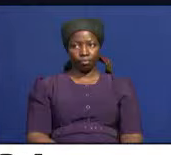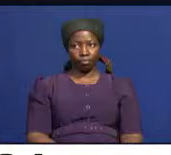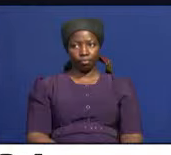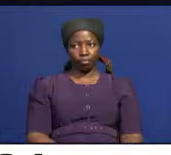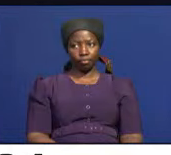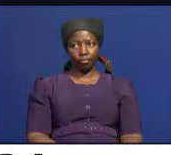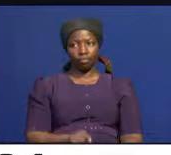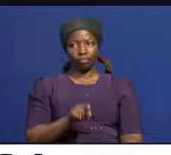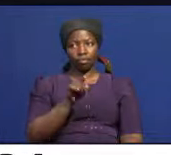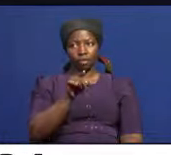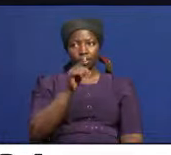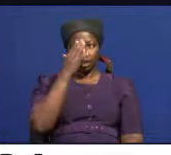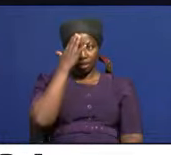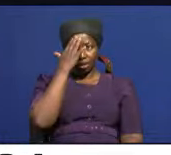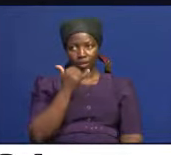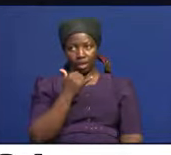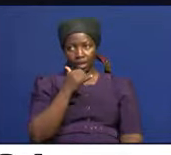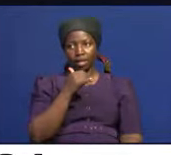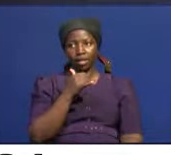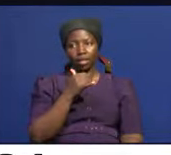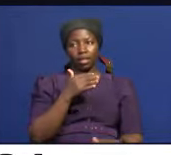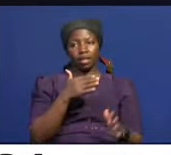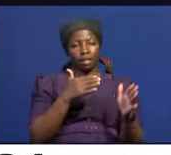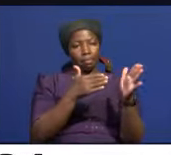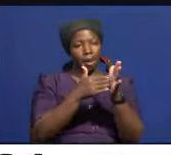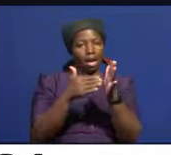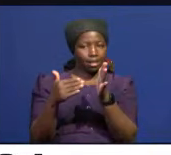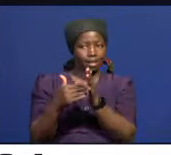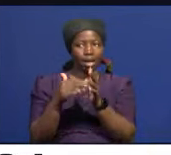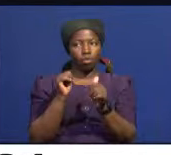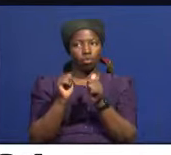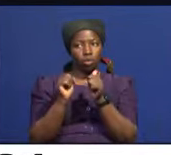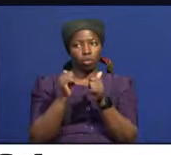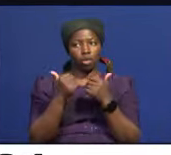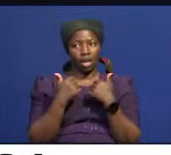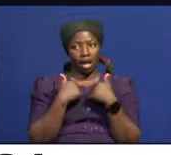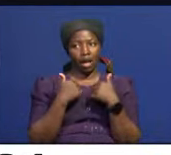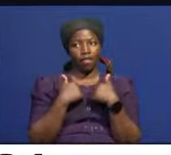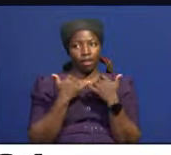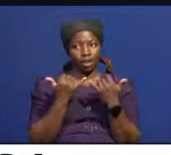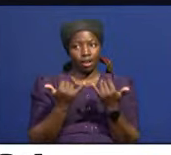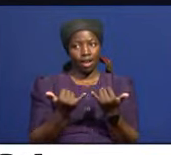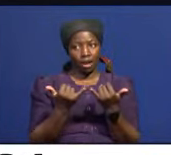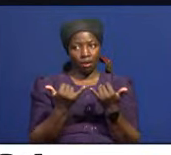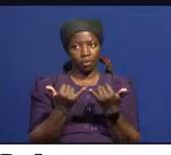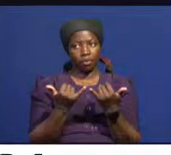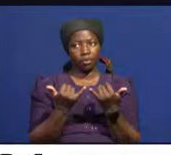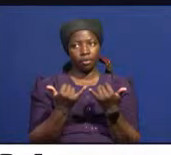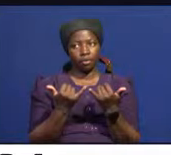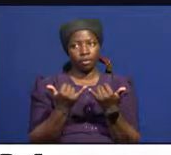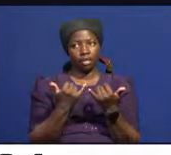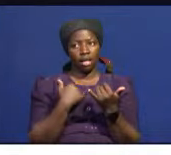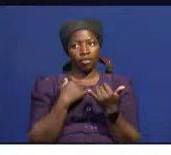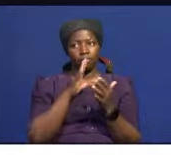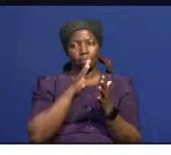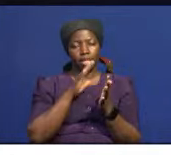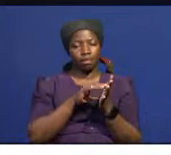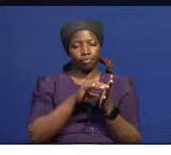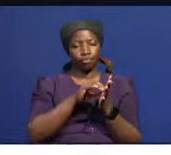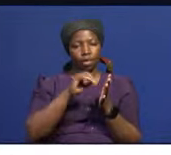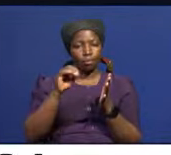And it is because the artificial barriers that we have since been brought